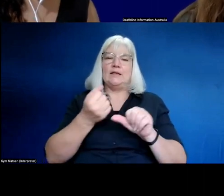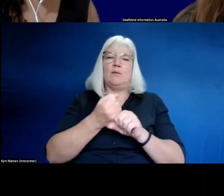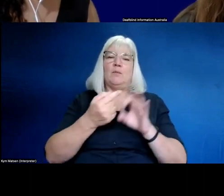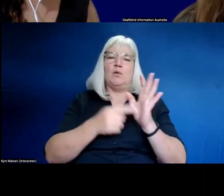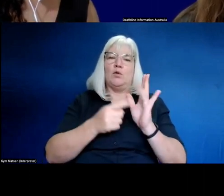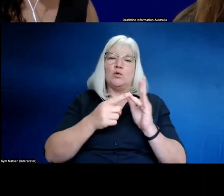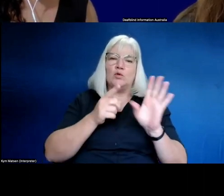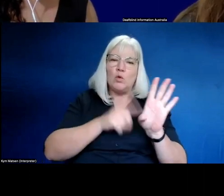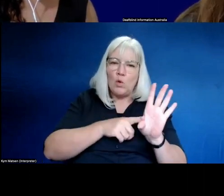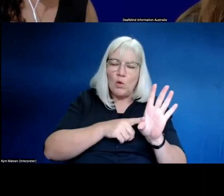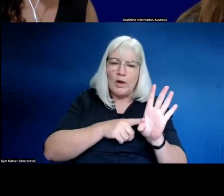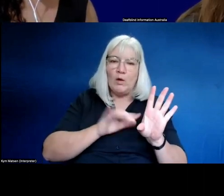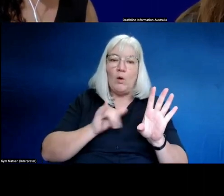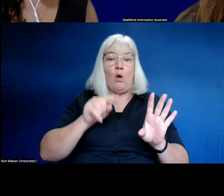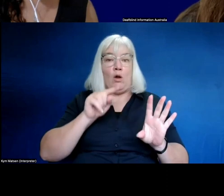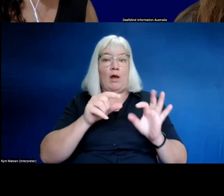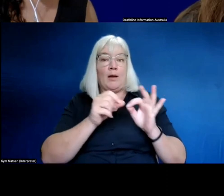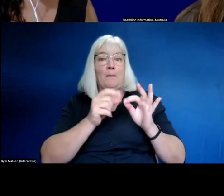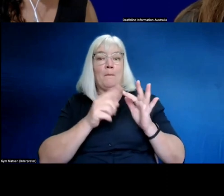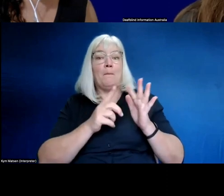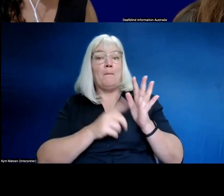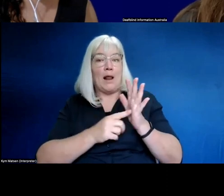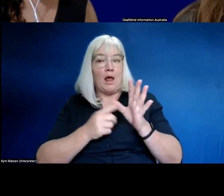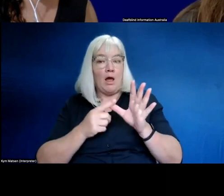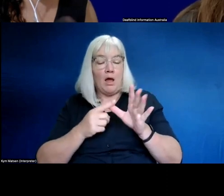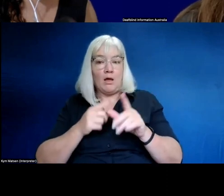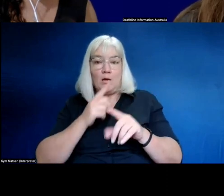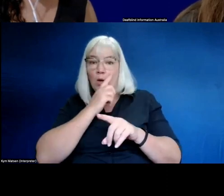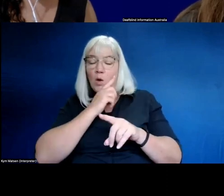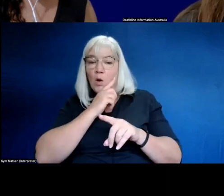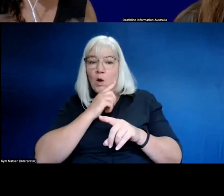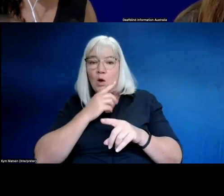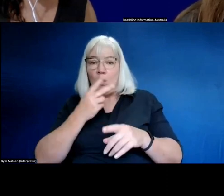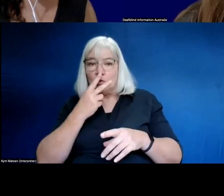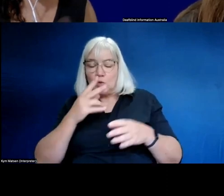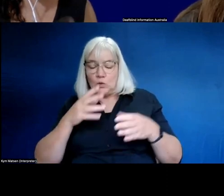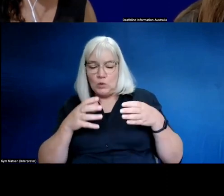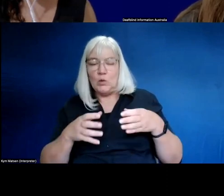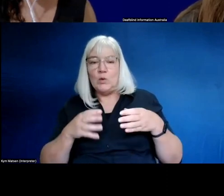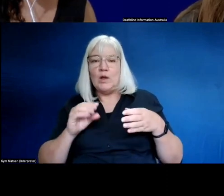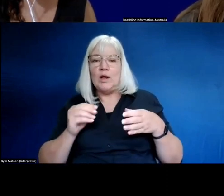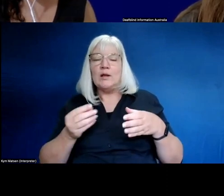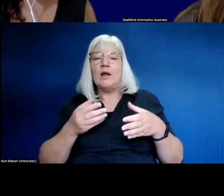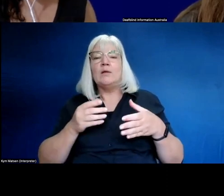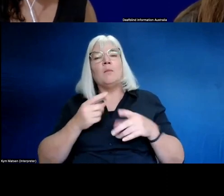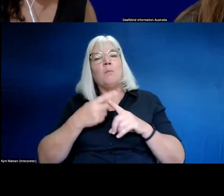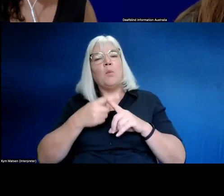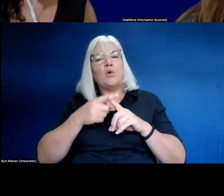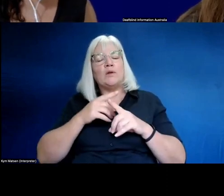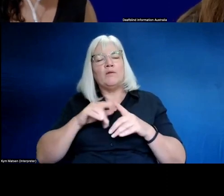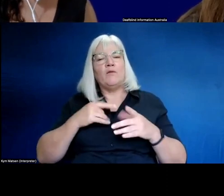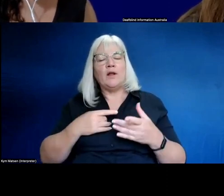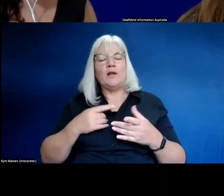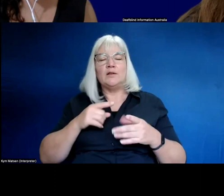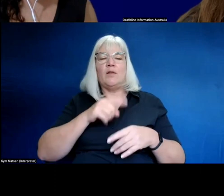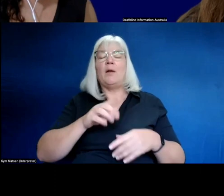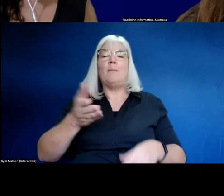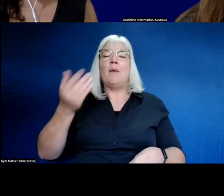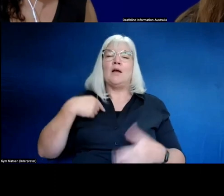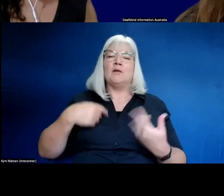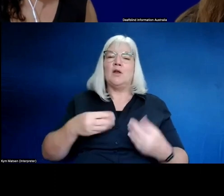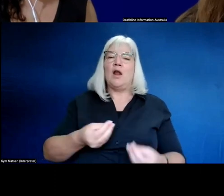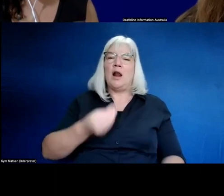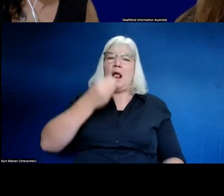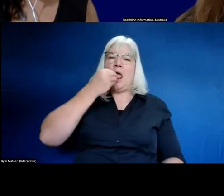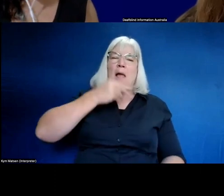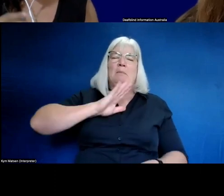in Bella's case, we do positive touch, because these children have learnt when things go in their mouth, it doesn't feel pleasant and they don't enjoy it.